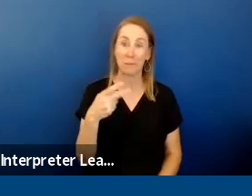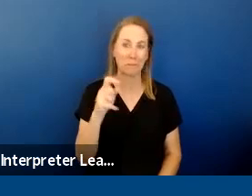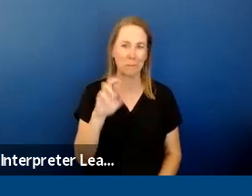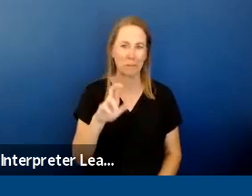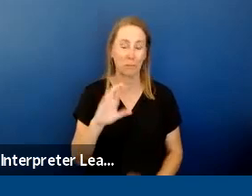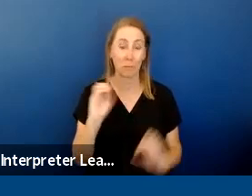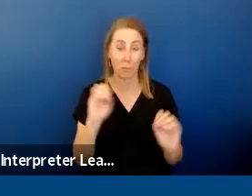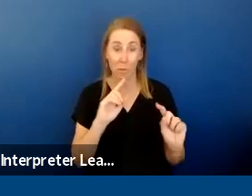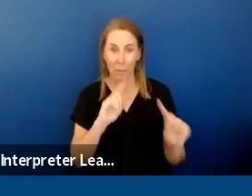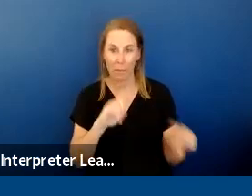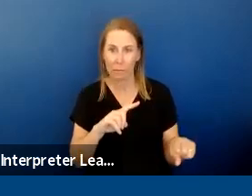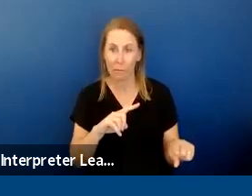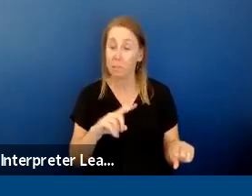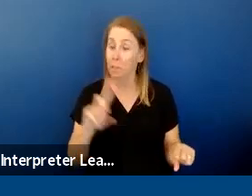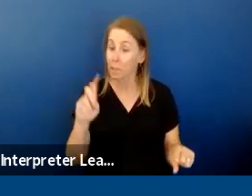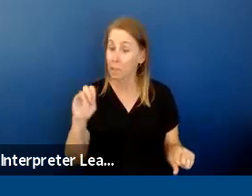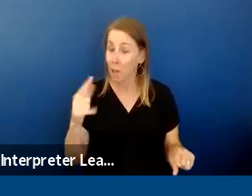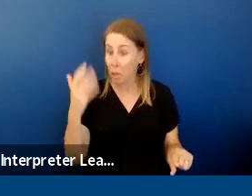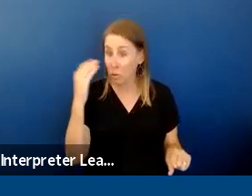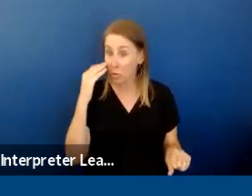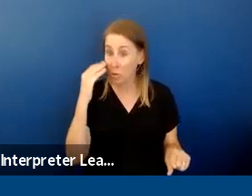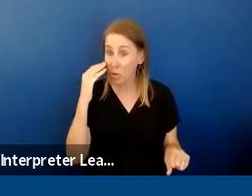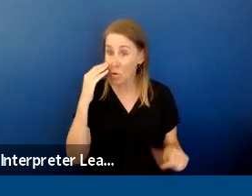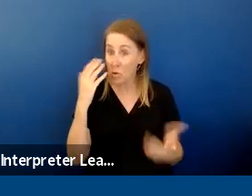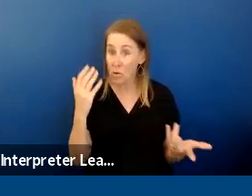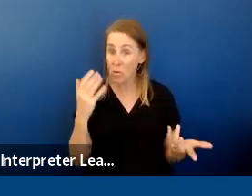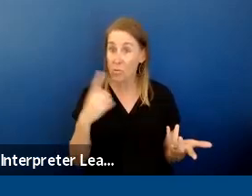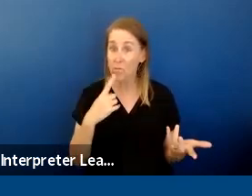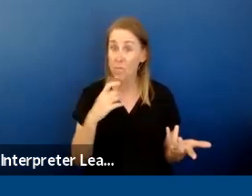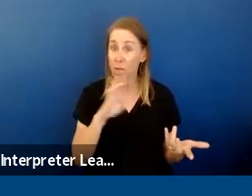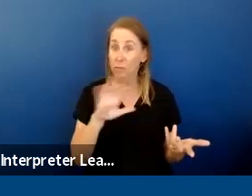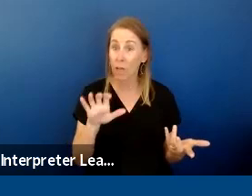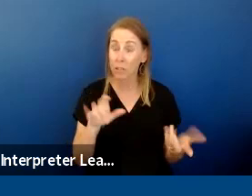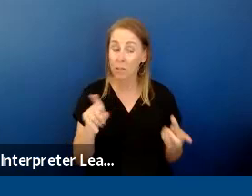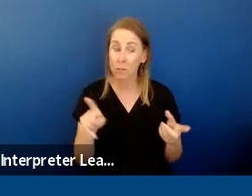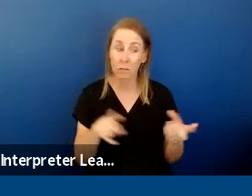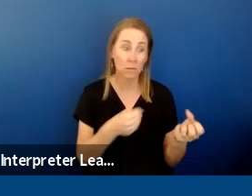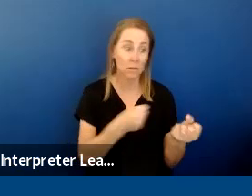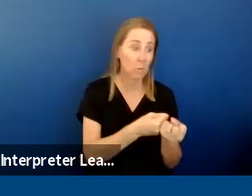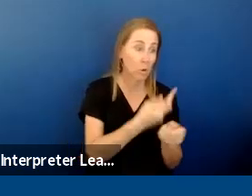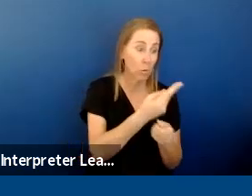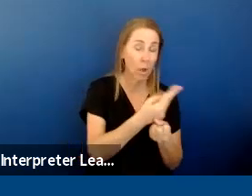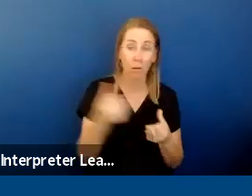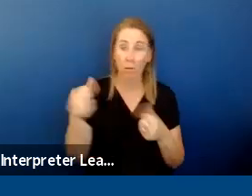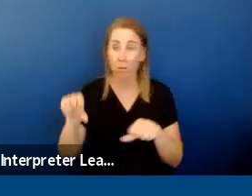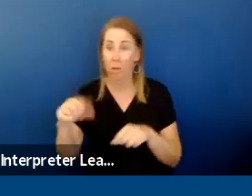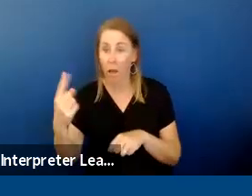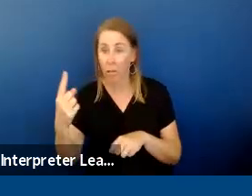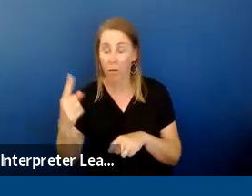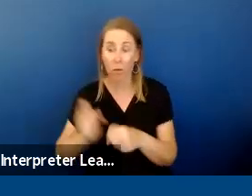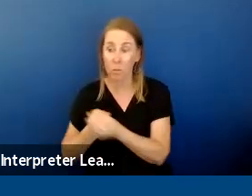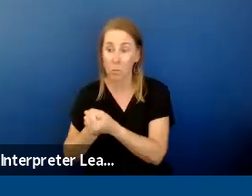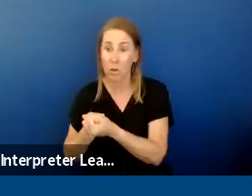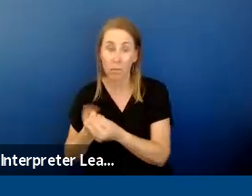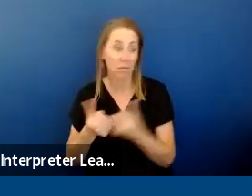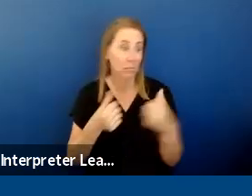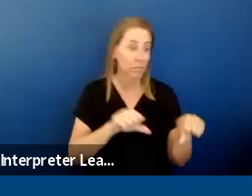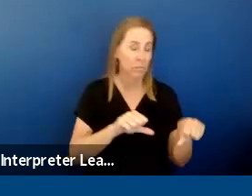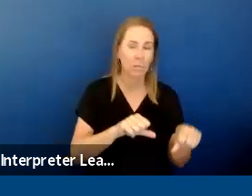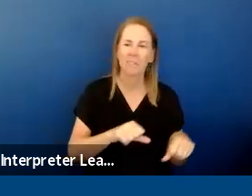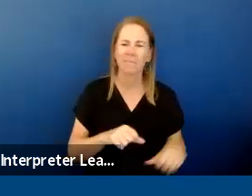Thanks so much, Tracy. And you might want to stay on because we have another question about